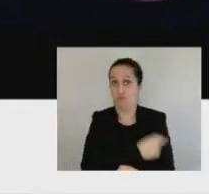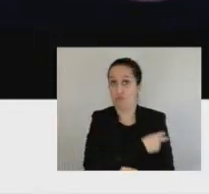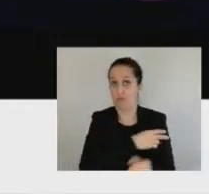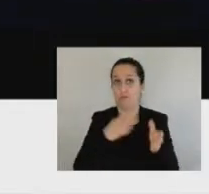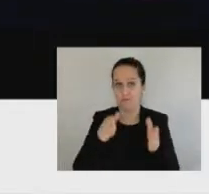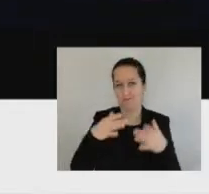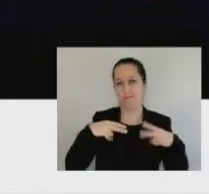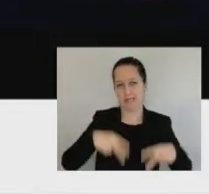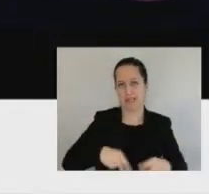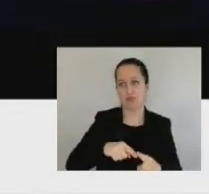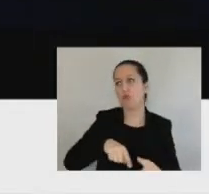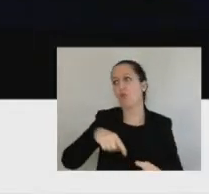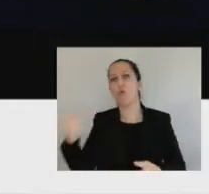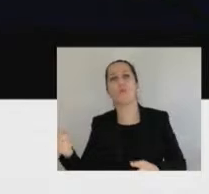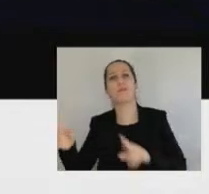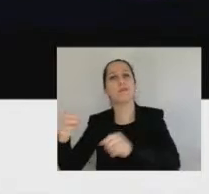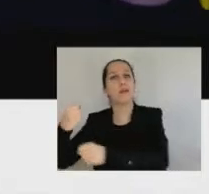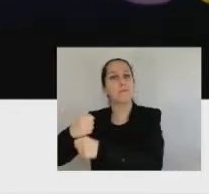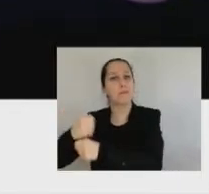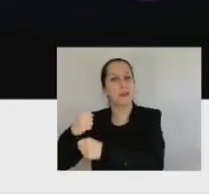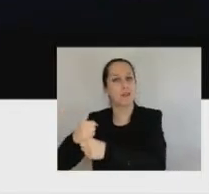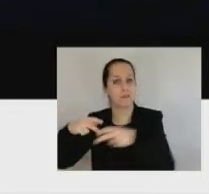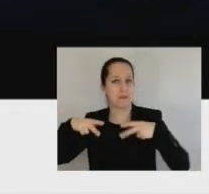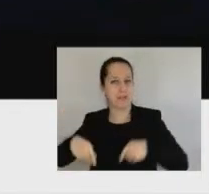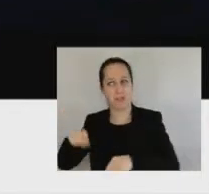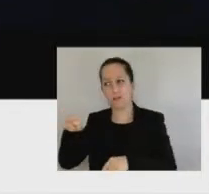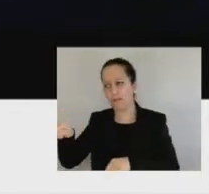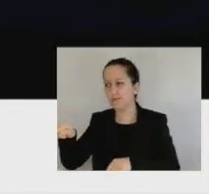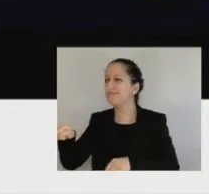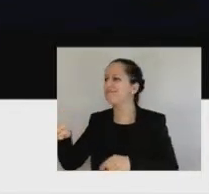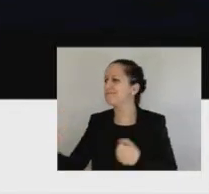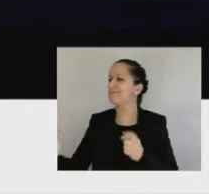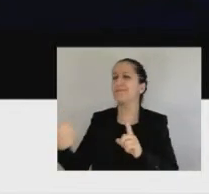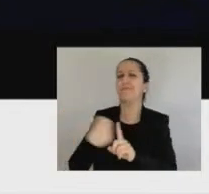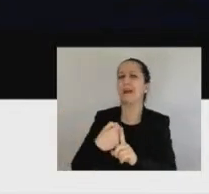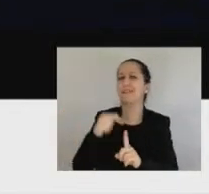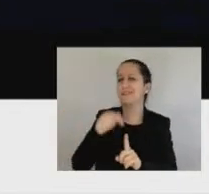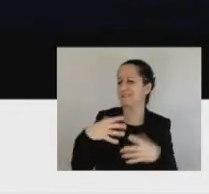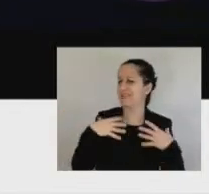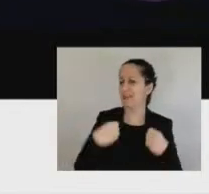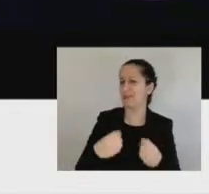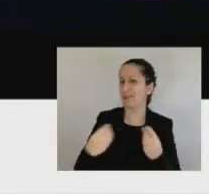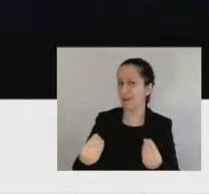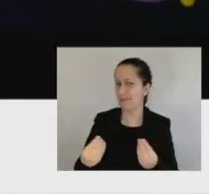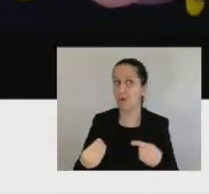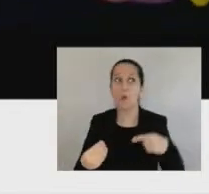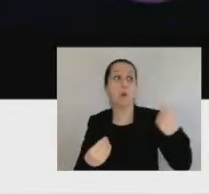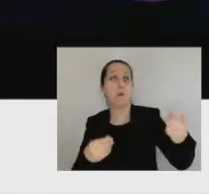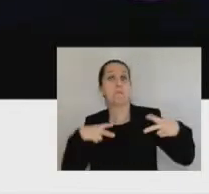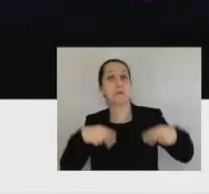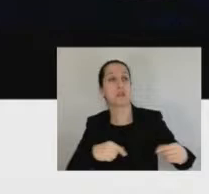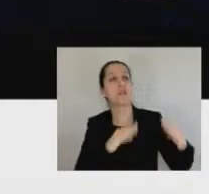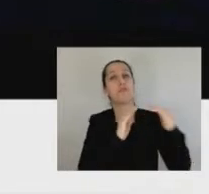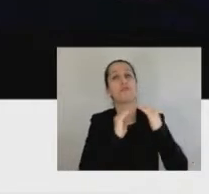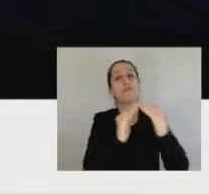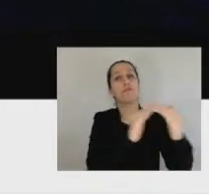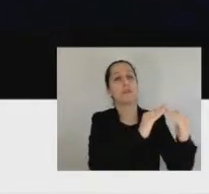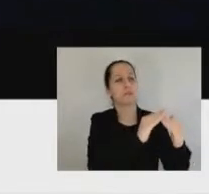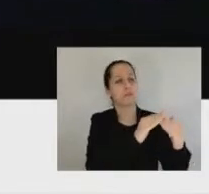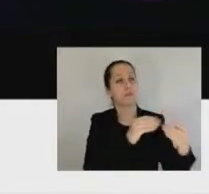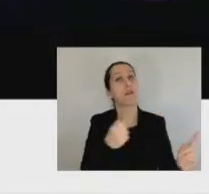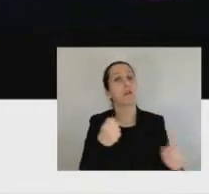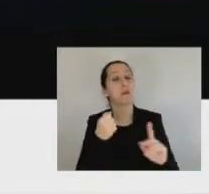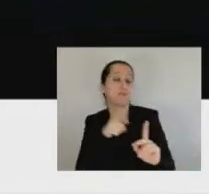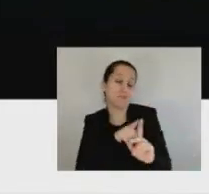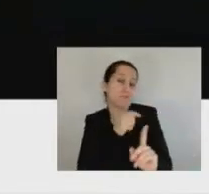don't have coordinated policies with 8 sectors. How the employment policy impacts, or